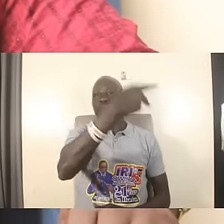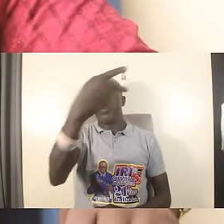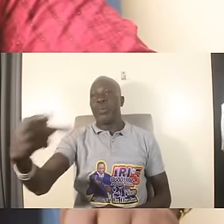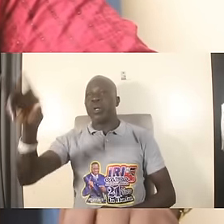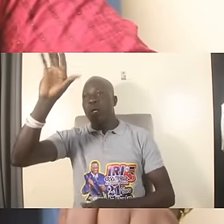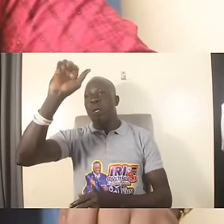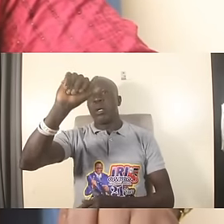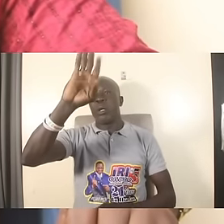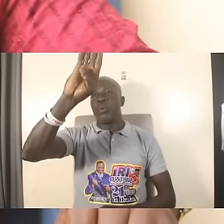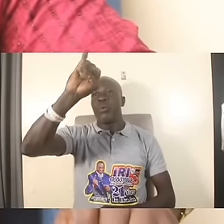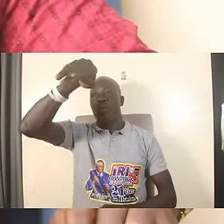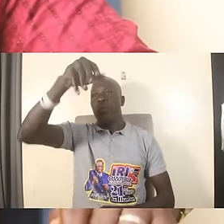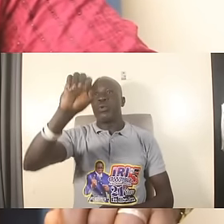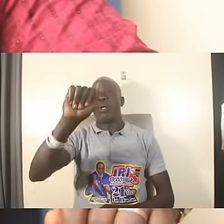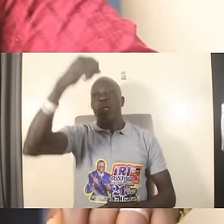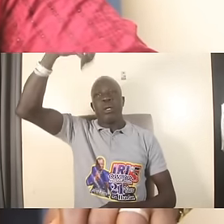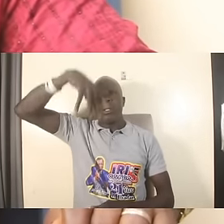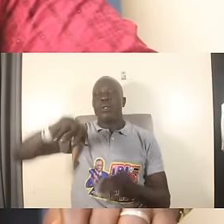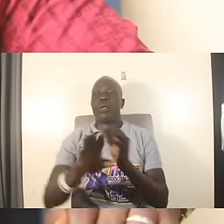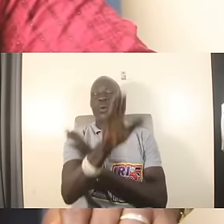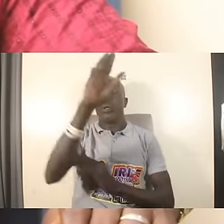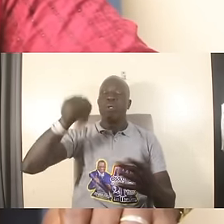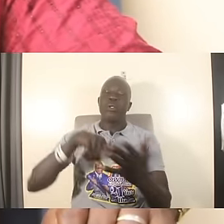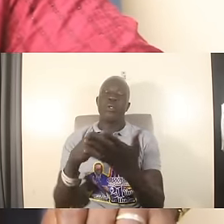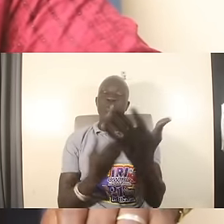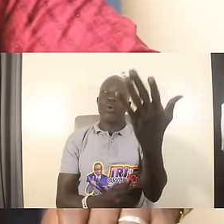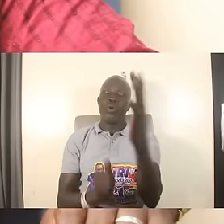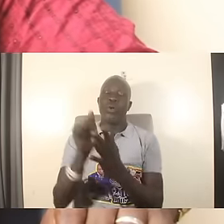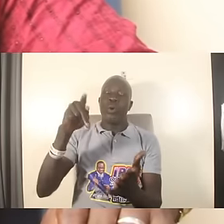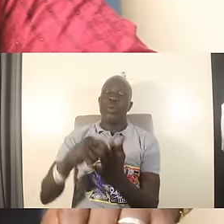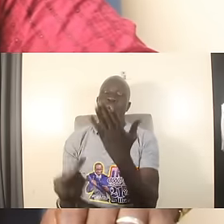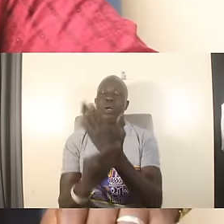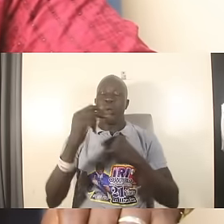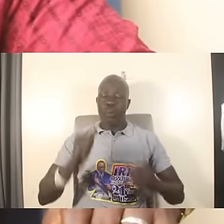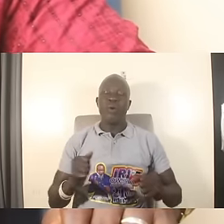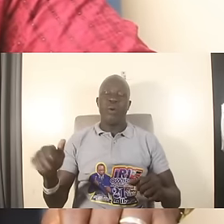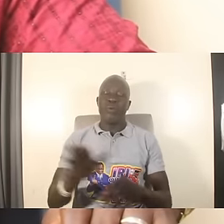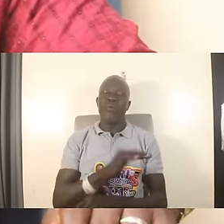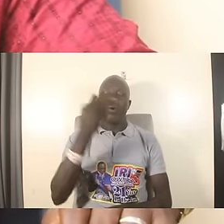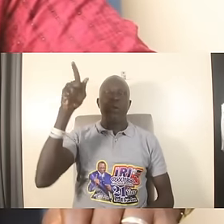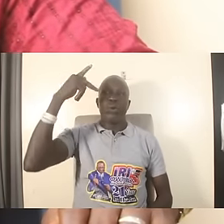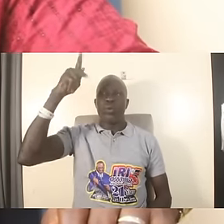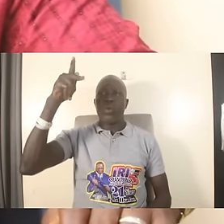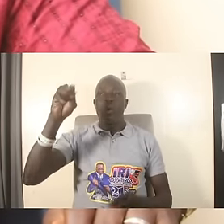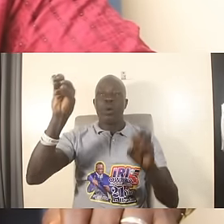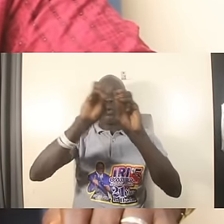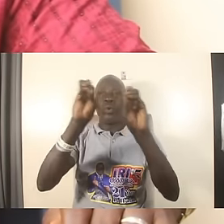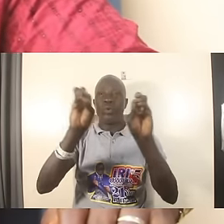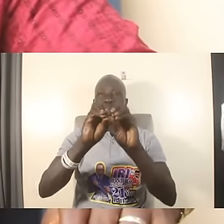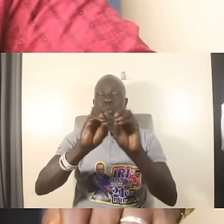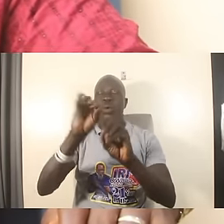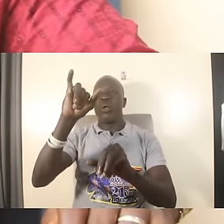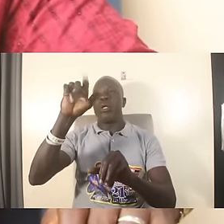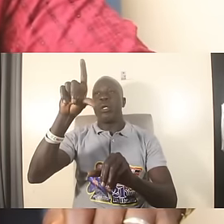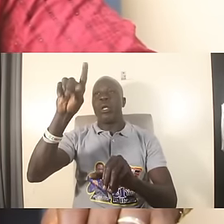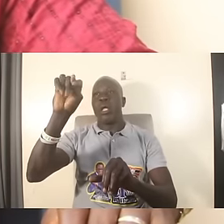Near Abuja. Abuja. The barano, by grace of program God. Arosh. This program will be powerful. Ilore. Ilore. Usubwelesha. Usubwelesha.